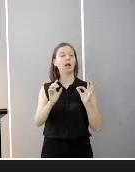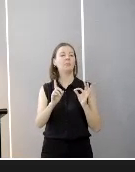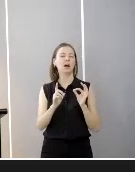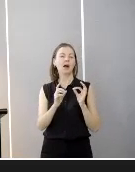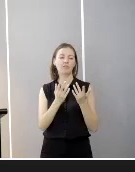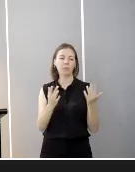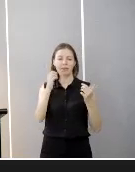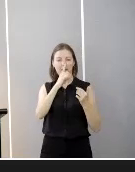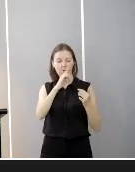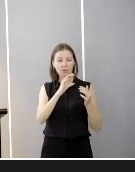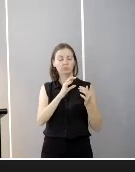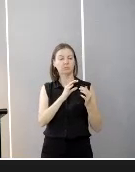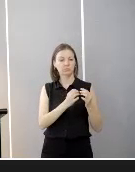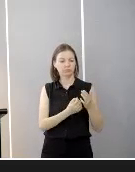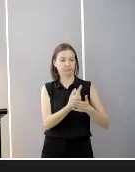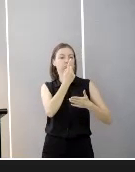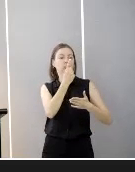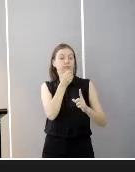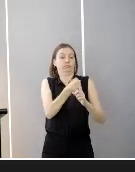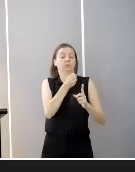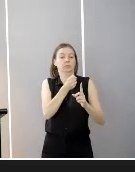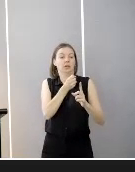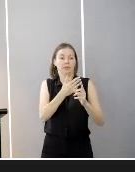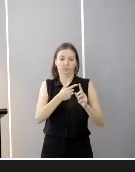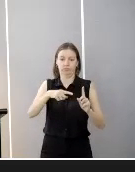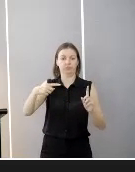things come on and then they're affected for their whole life. So